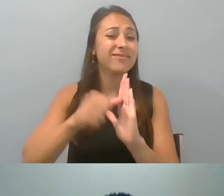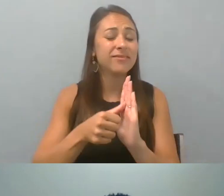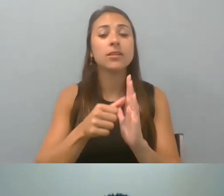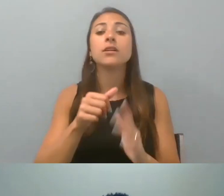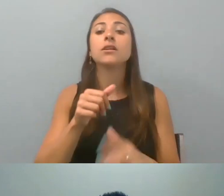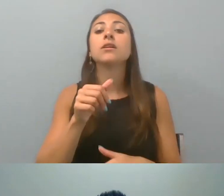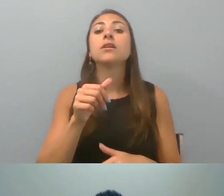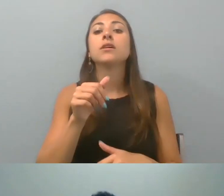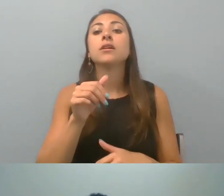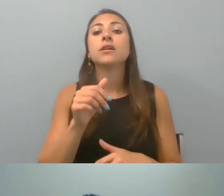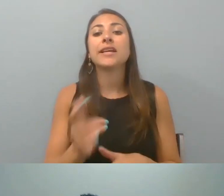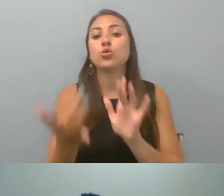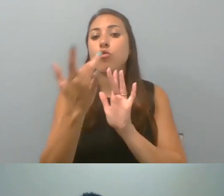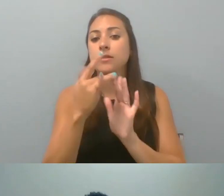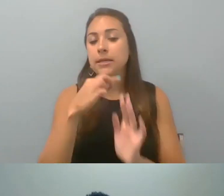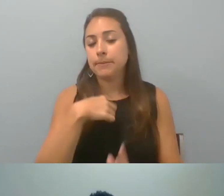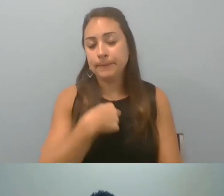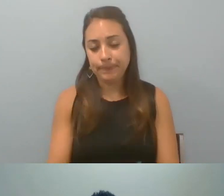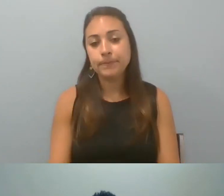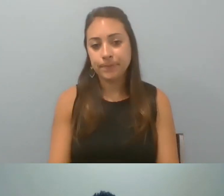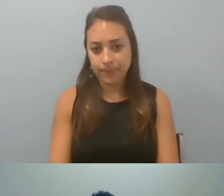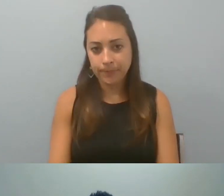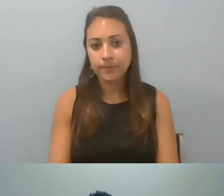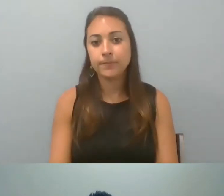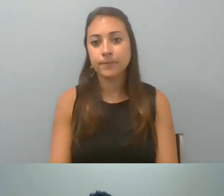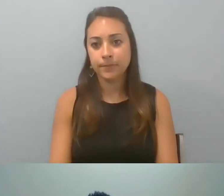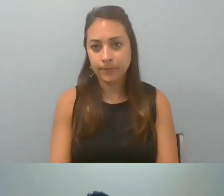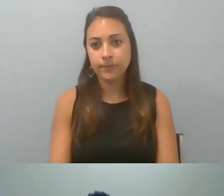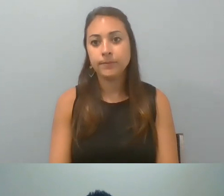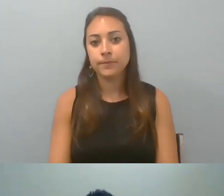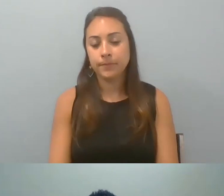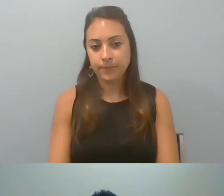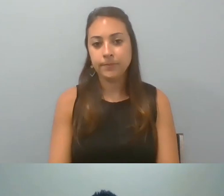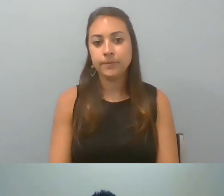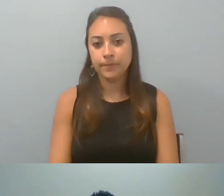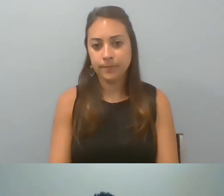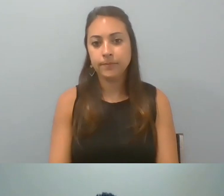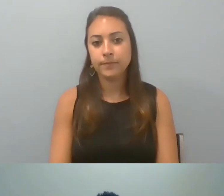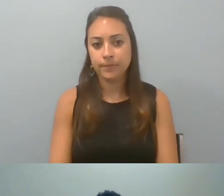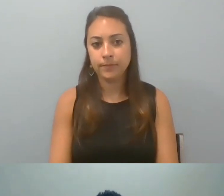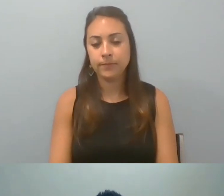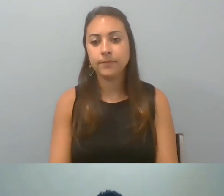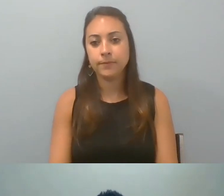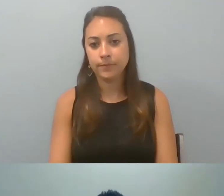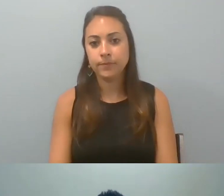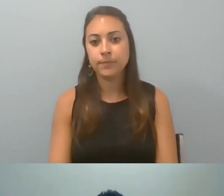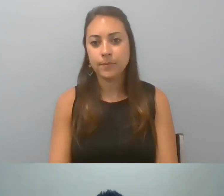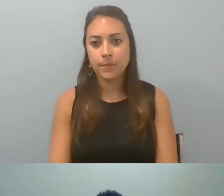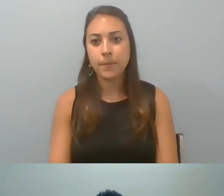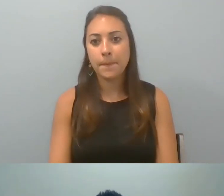or initiate that conversation, if you think that's something a student needs, is to just email me directly, and then we'll go through the process to make those